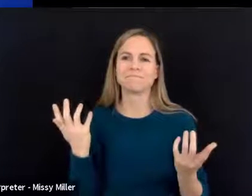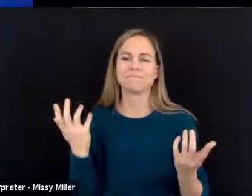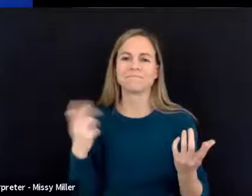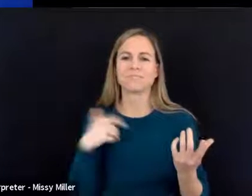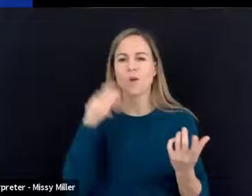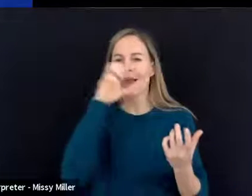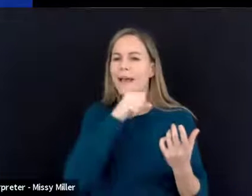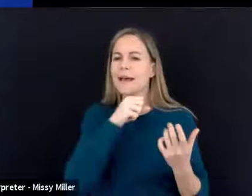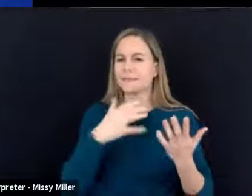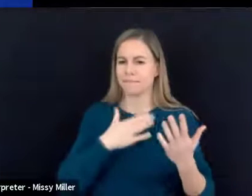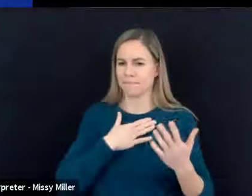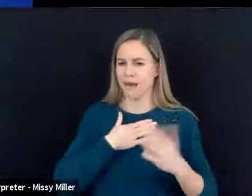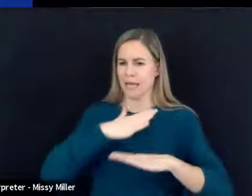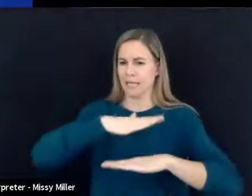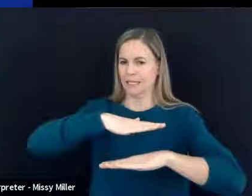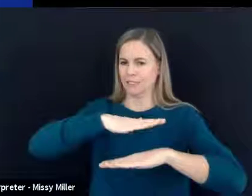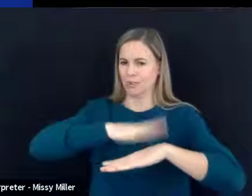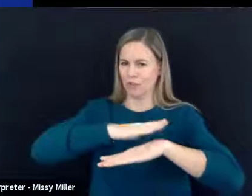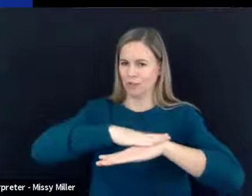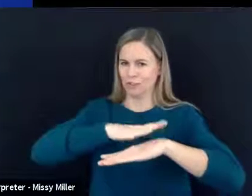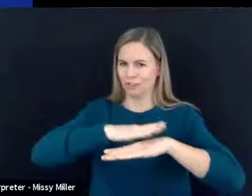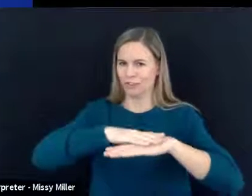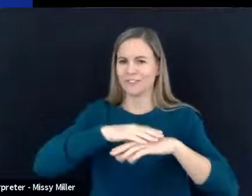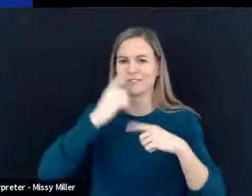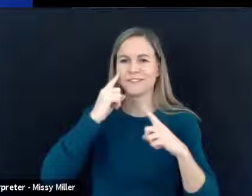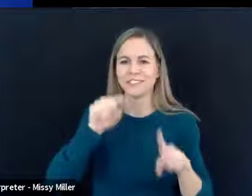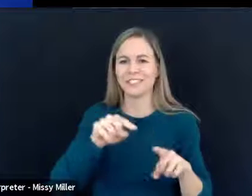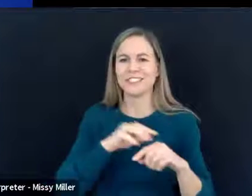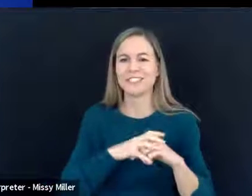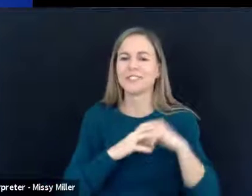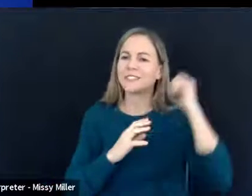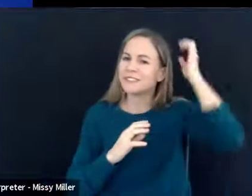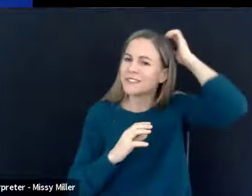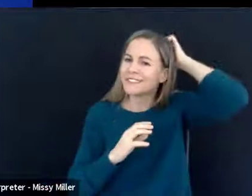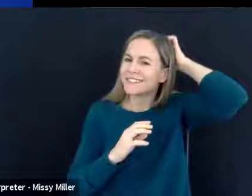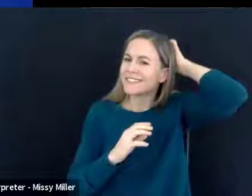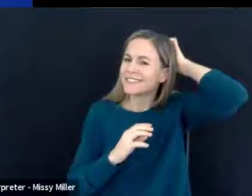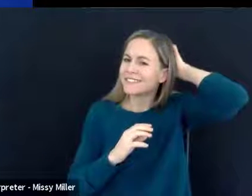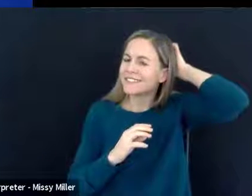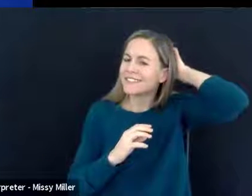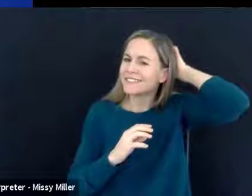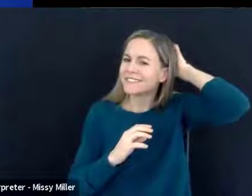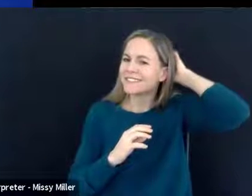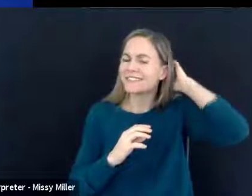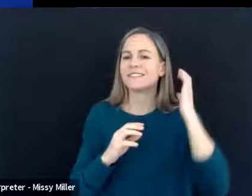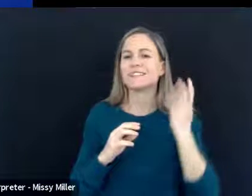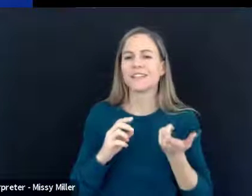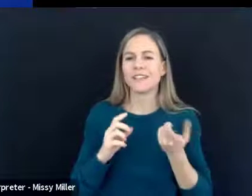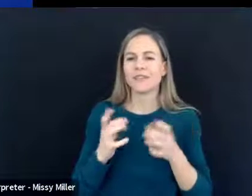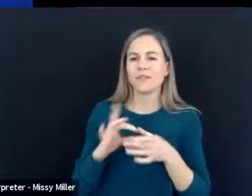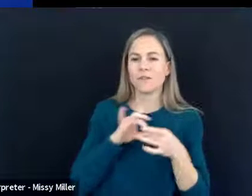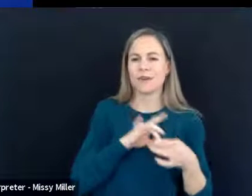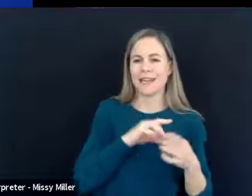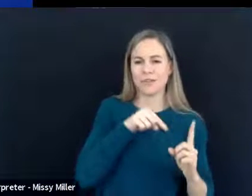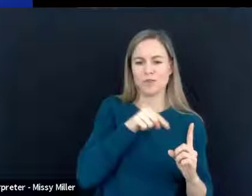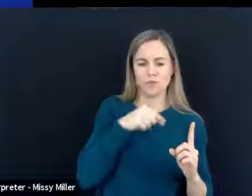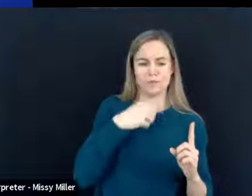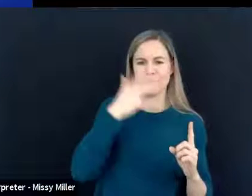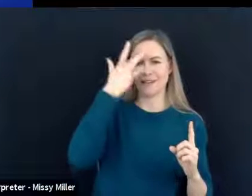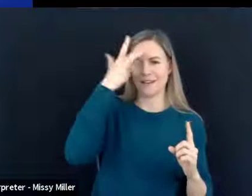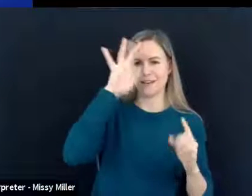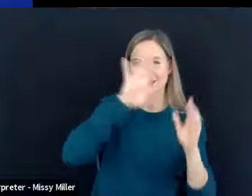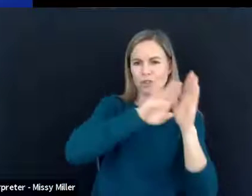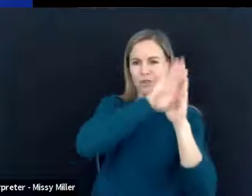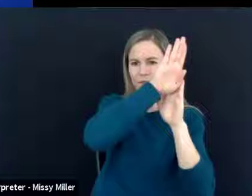would caution you about, first of all, is remember, please, the slide on intellectual development